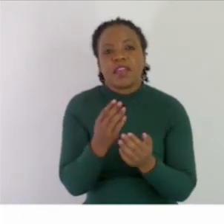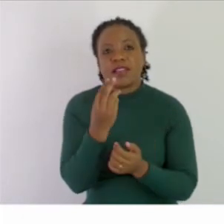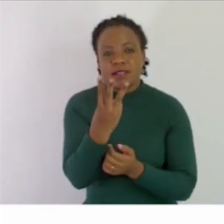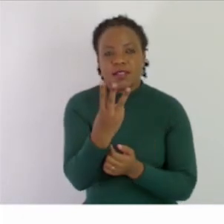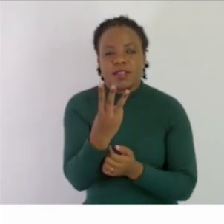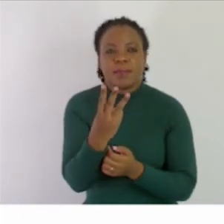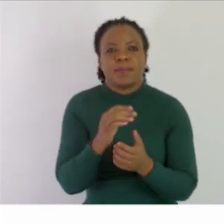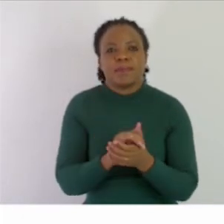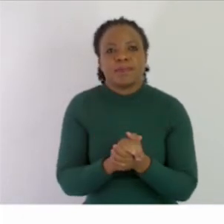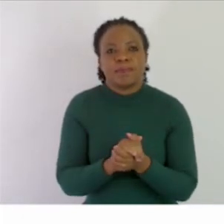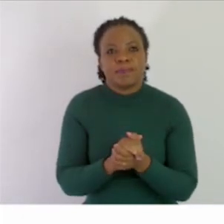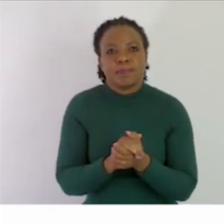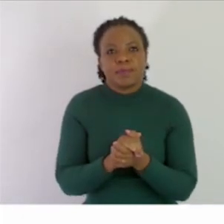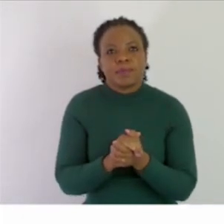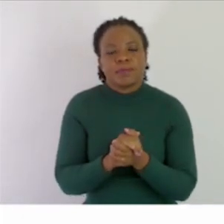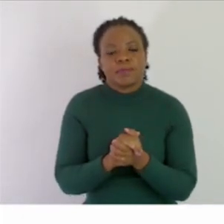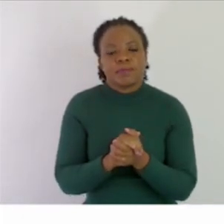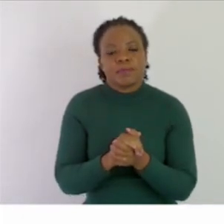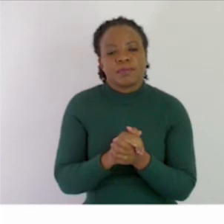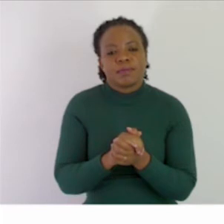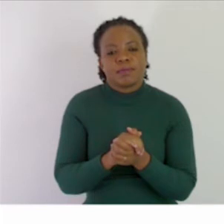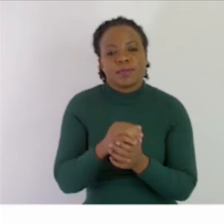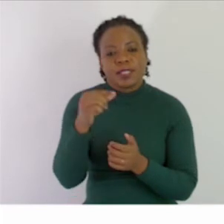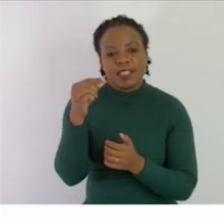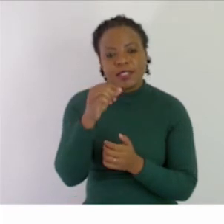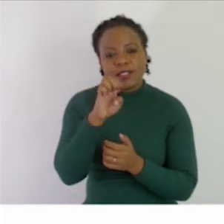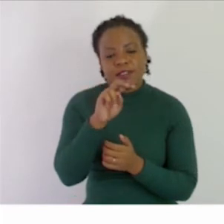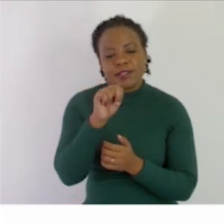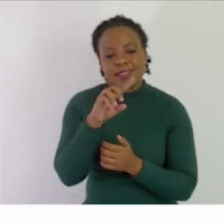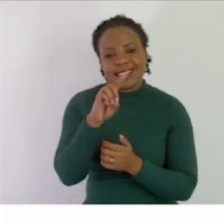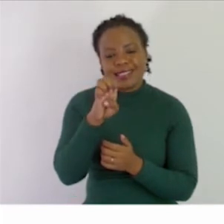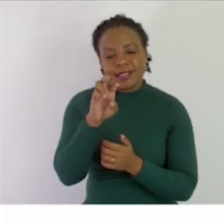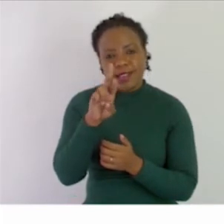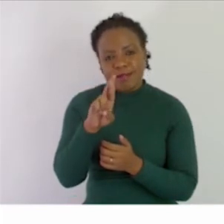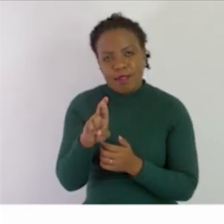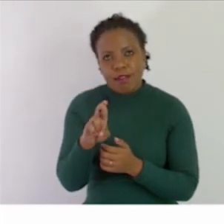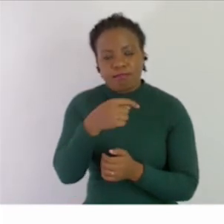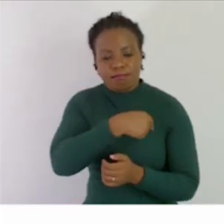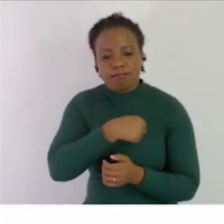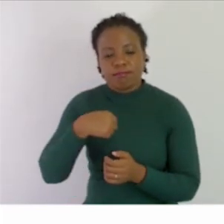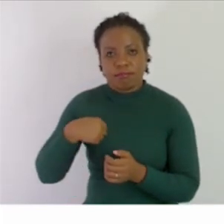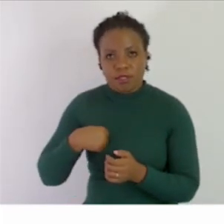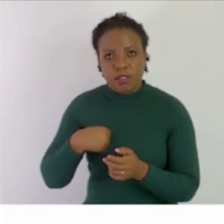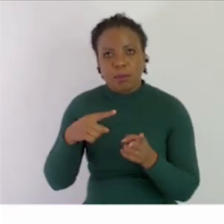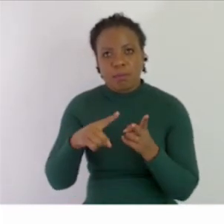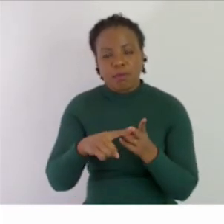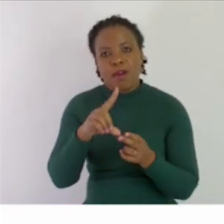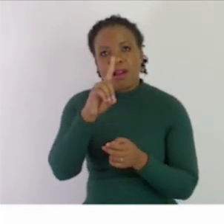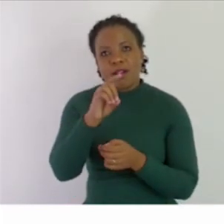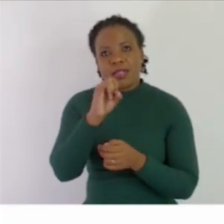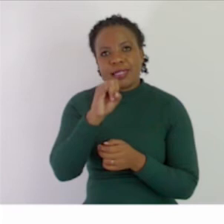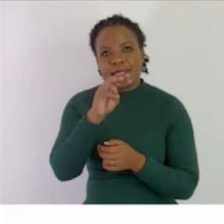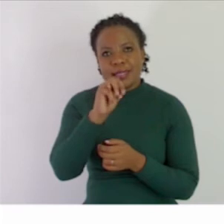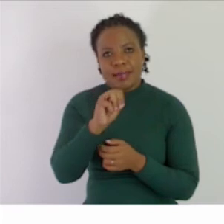3, where we are talking about gender and diminutives. One may want